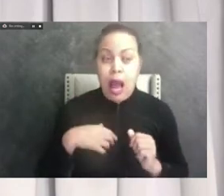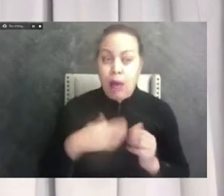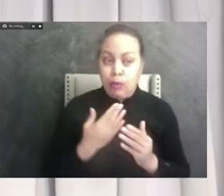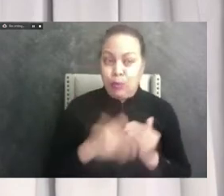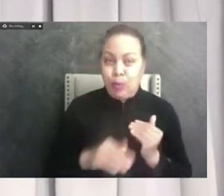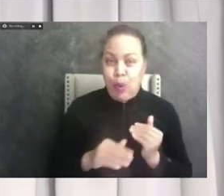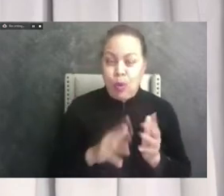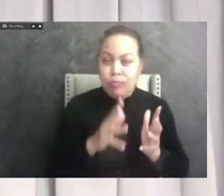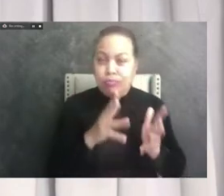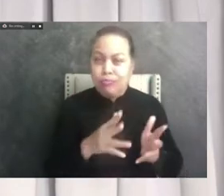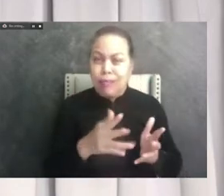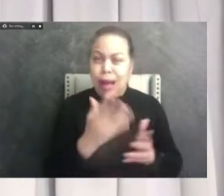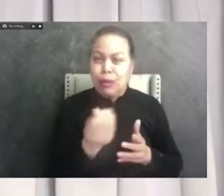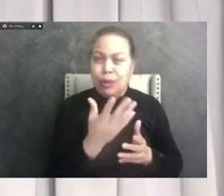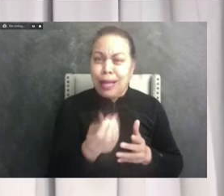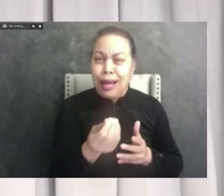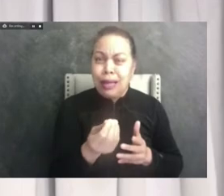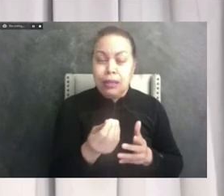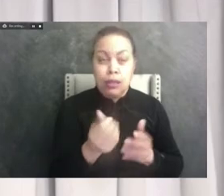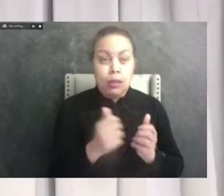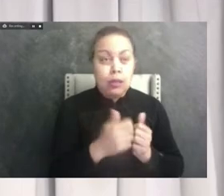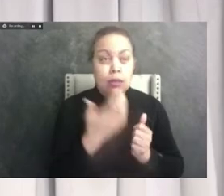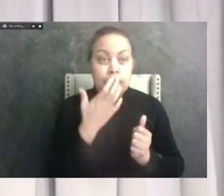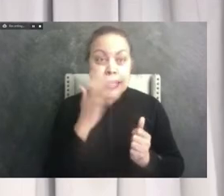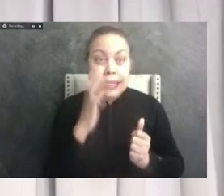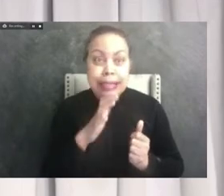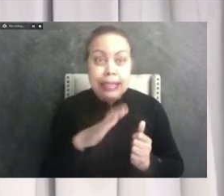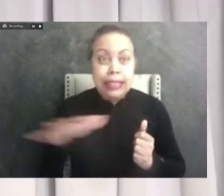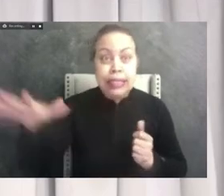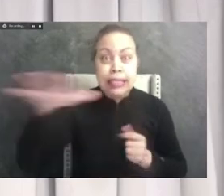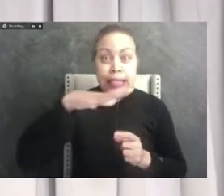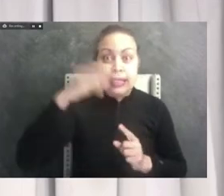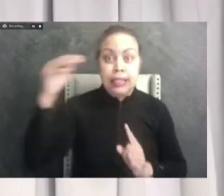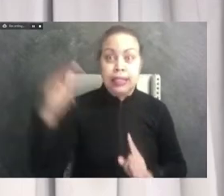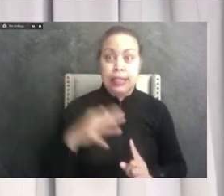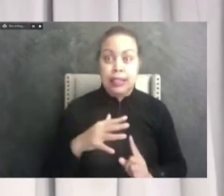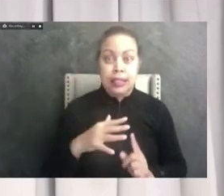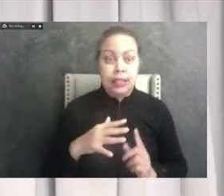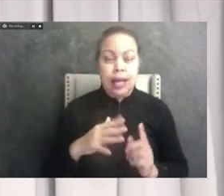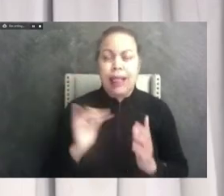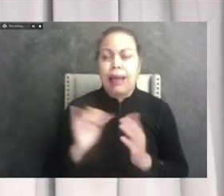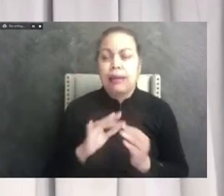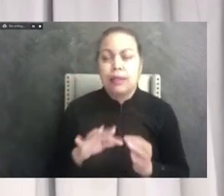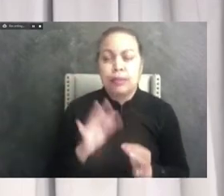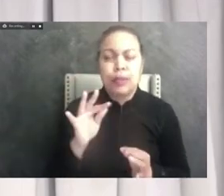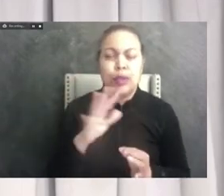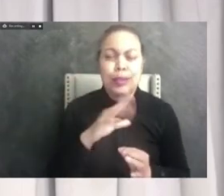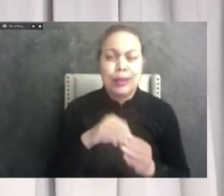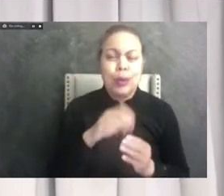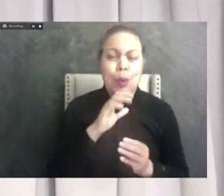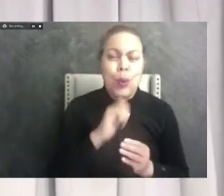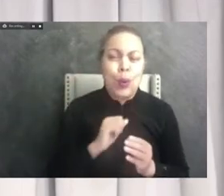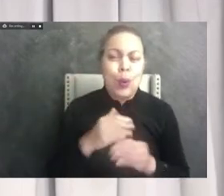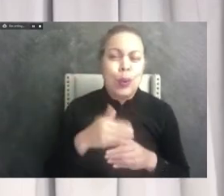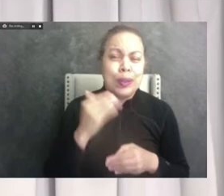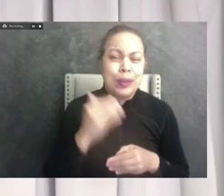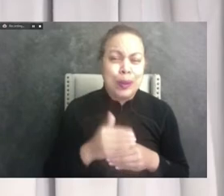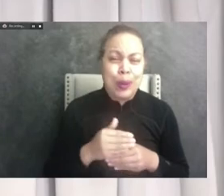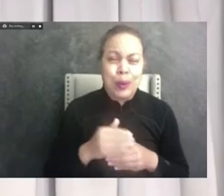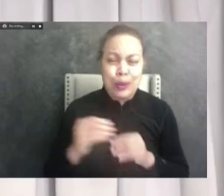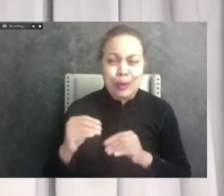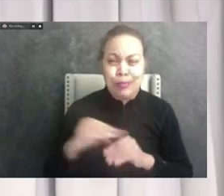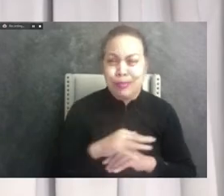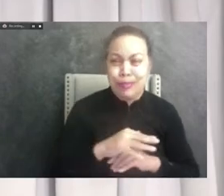in the heat-shaped air, air drifting like spirits in old windows. I was born